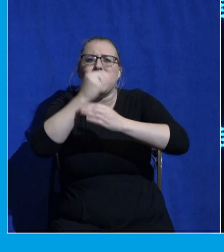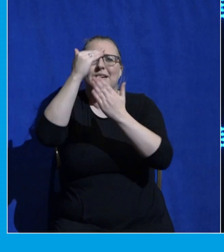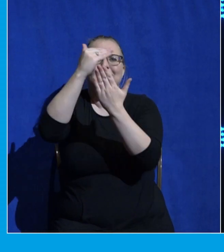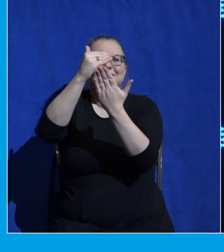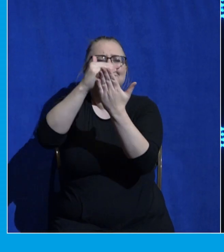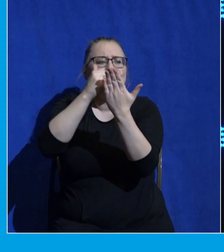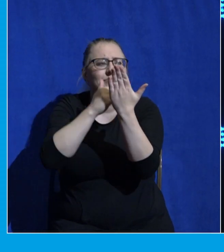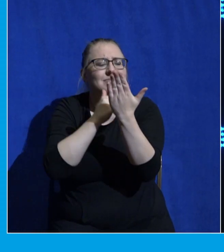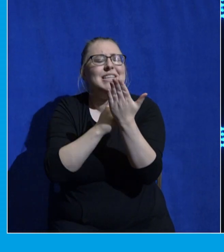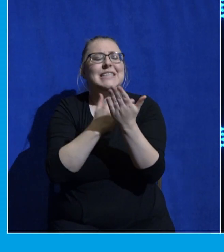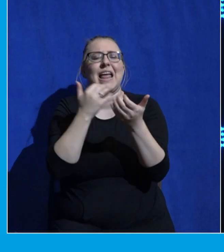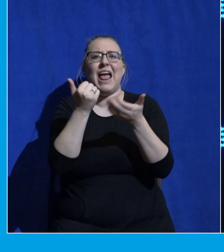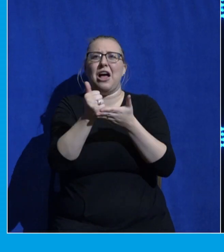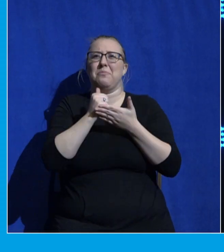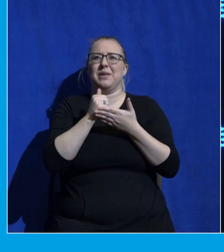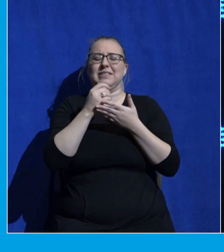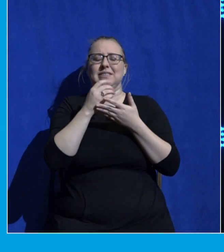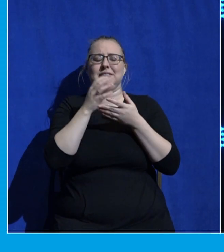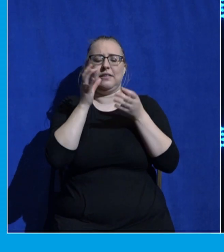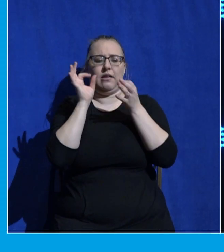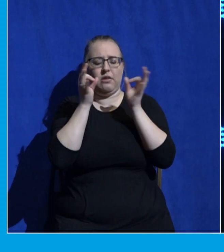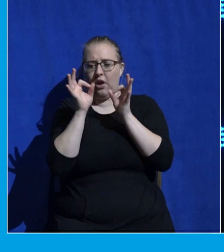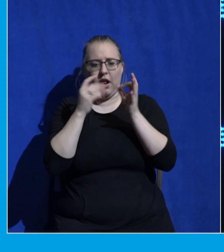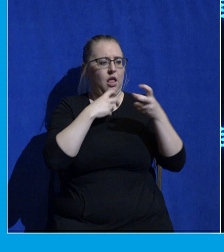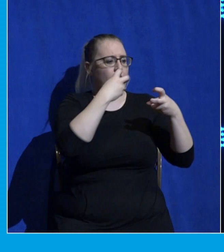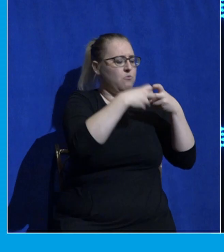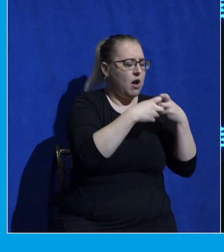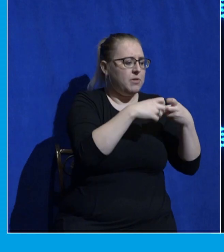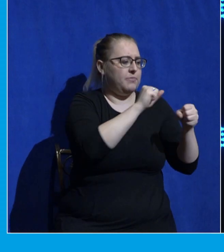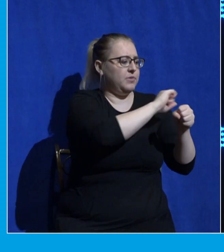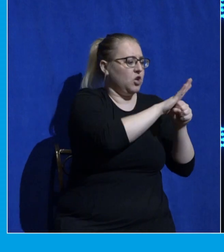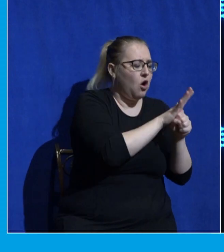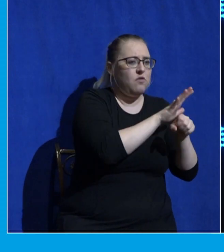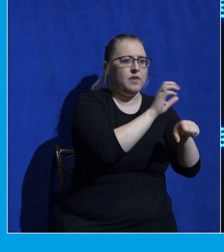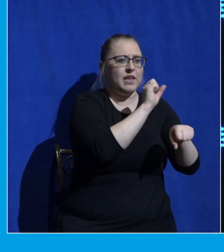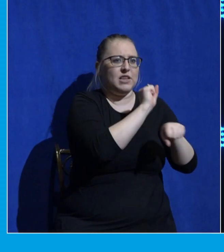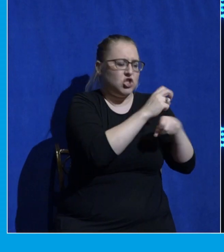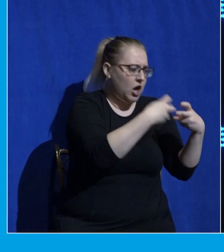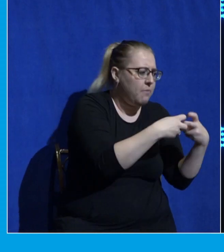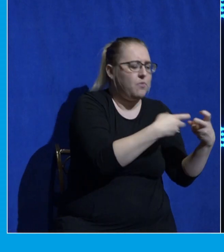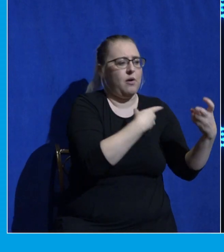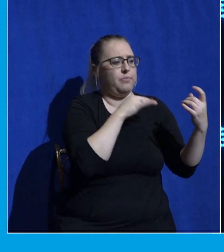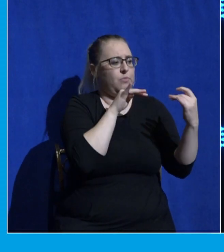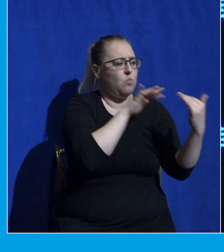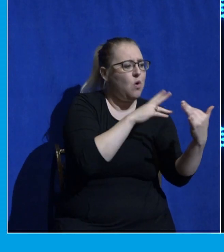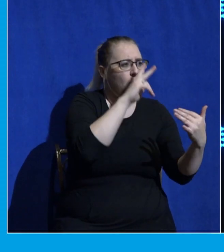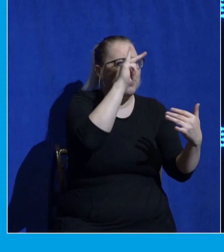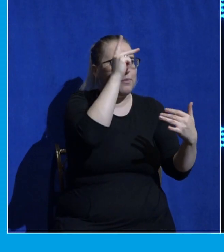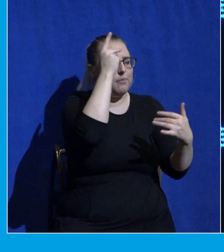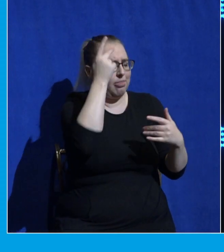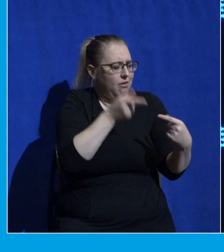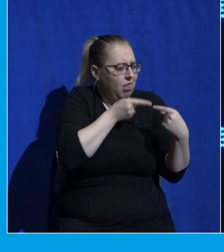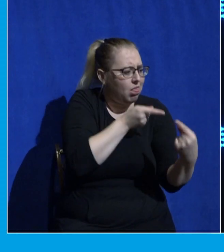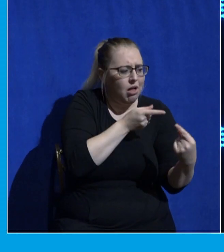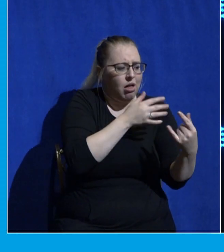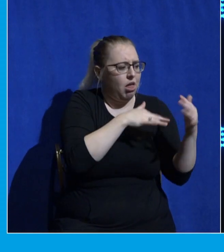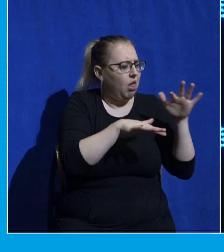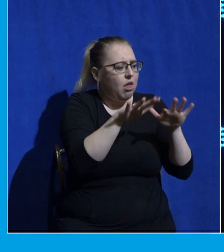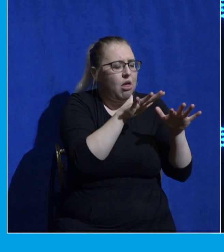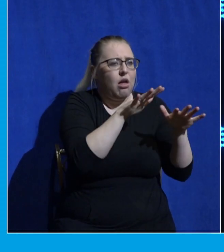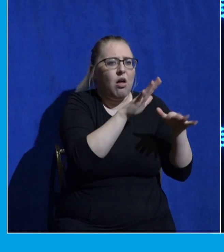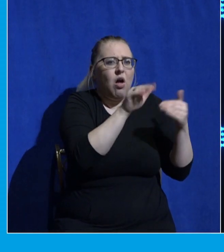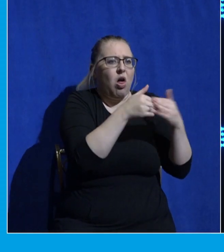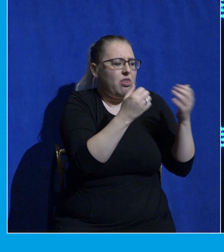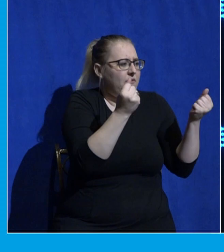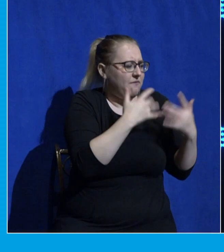eyes off of our problems, off of COVID-19, off of job insecurity, off of war, off of political turmoil, or any of the